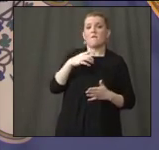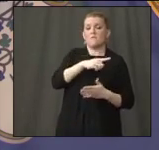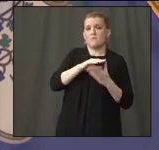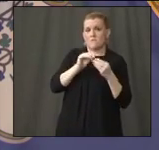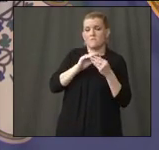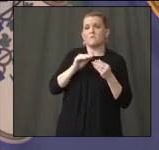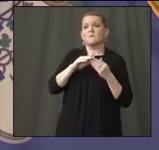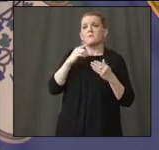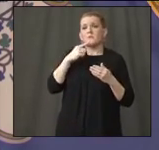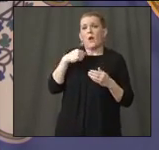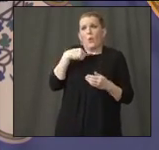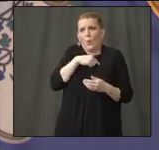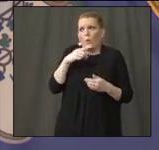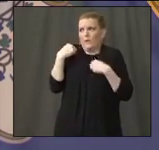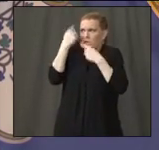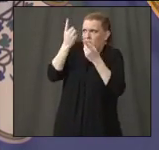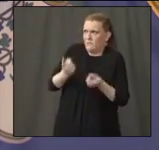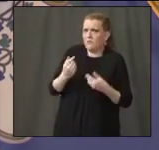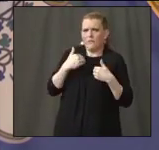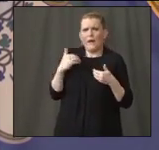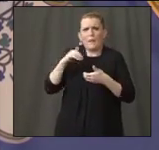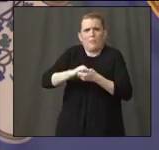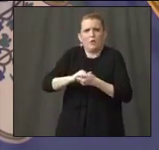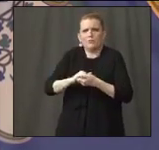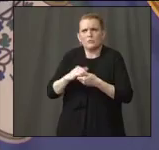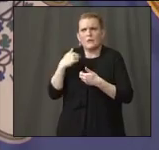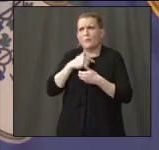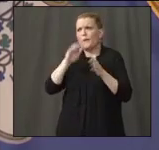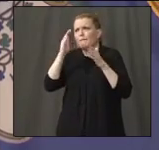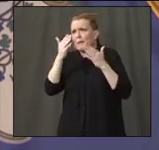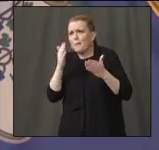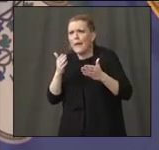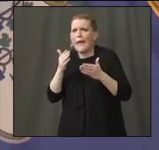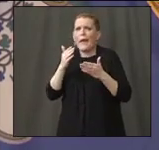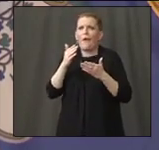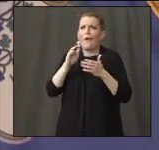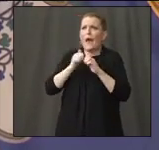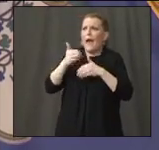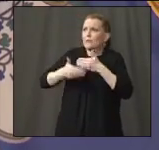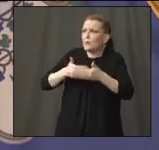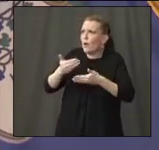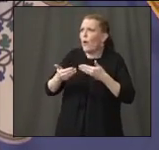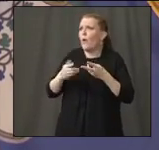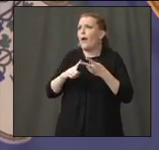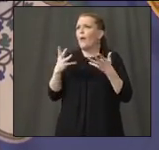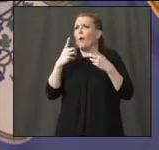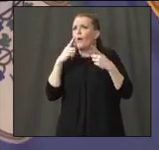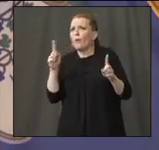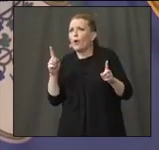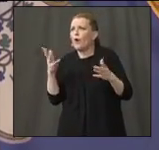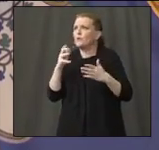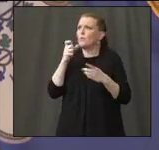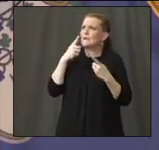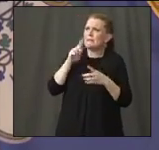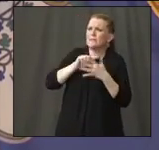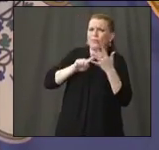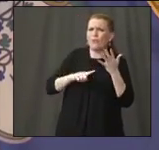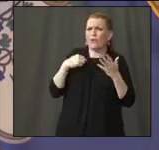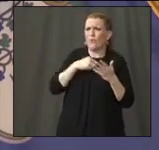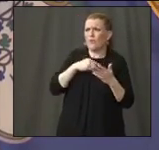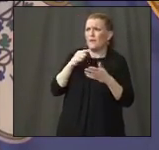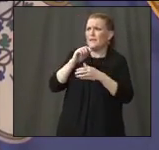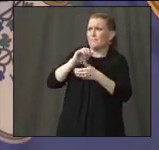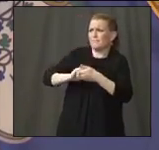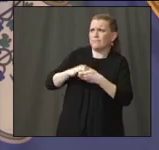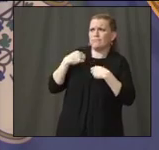forward. In terms of what we're doing specifically on contact tracing, look, I look forward to working with him in a variety of different ways on